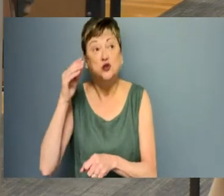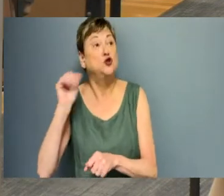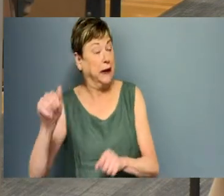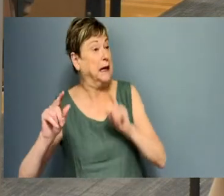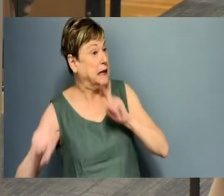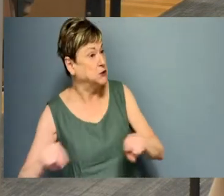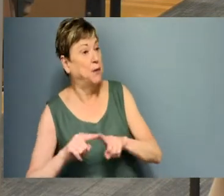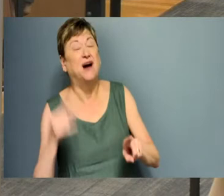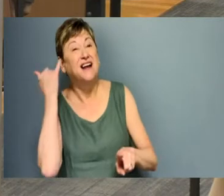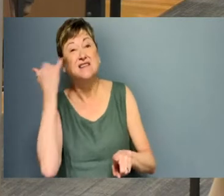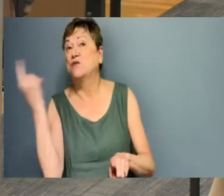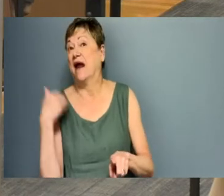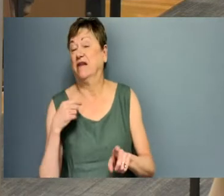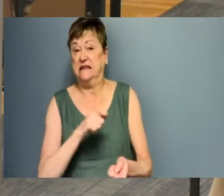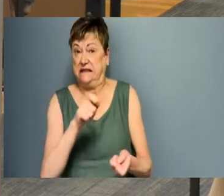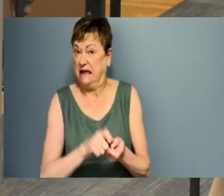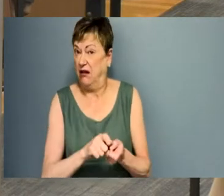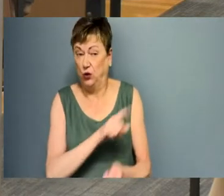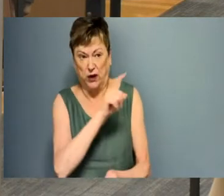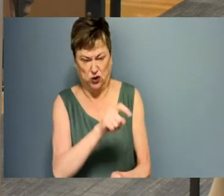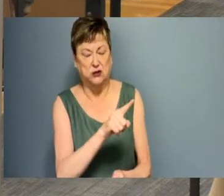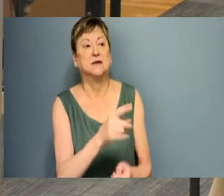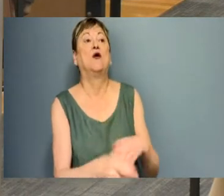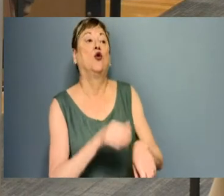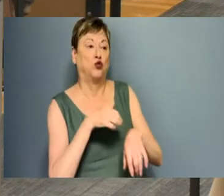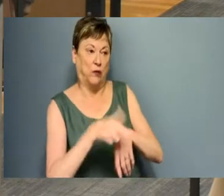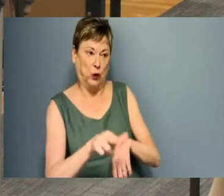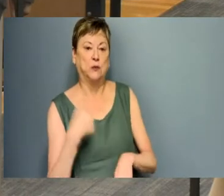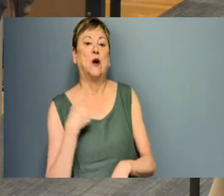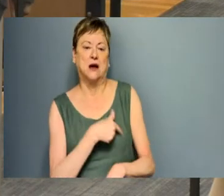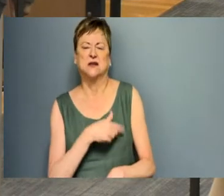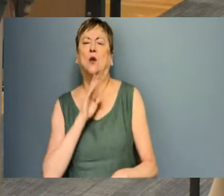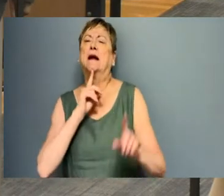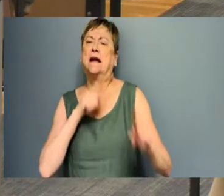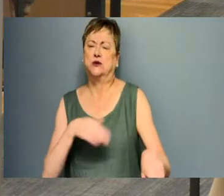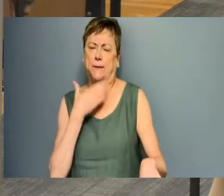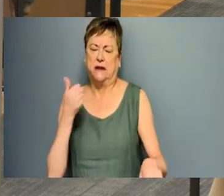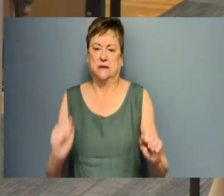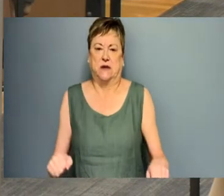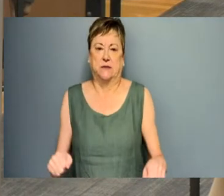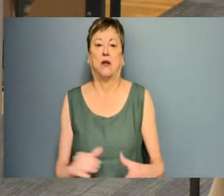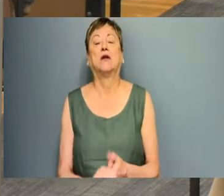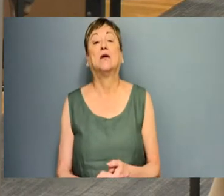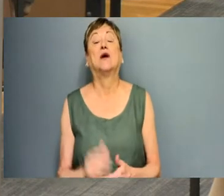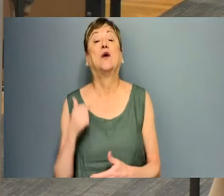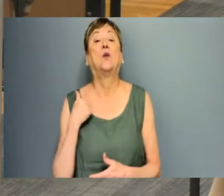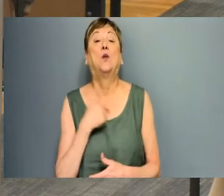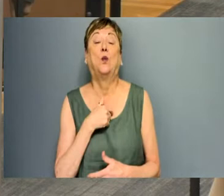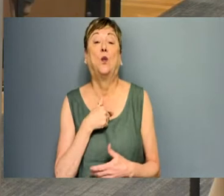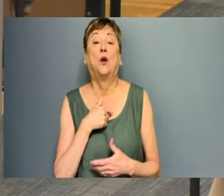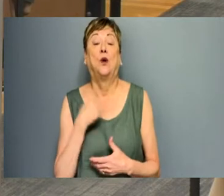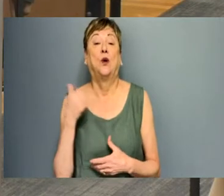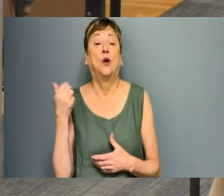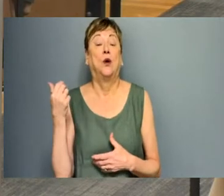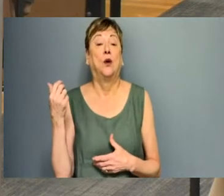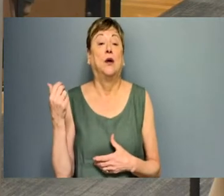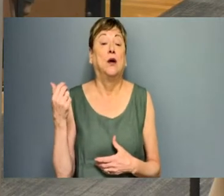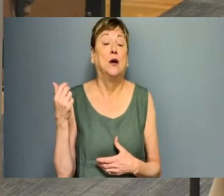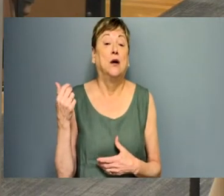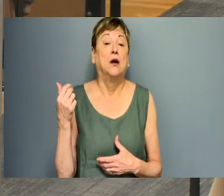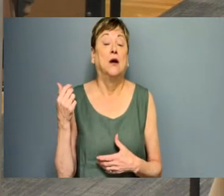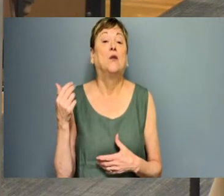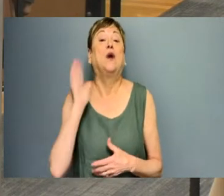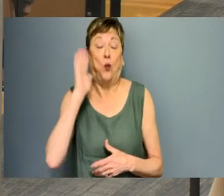detailed, difficult questions, send them our way and we'll answer them the best we can. We are holding, in coordination with Parks and Recreation,